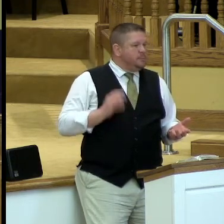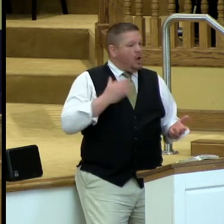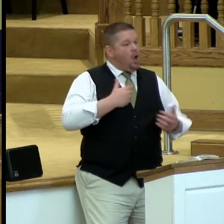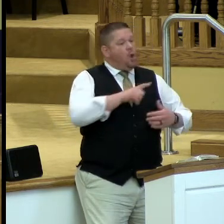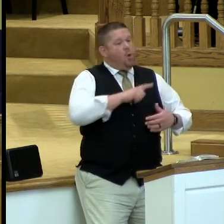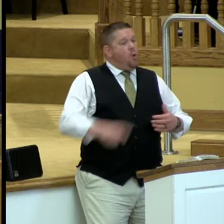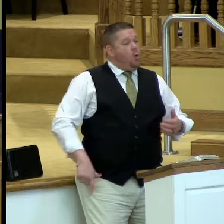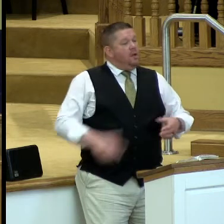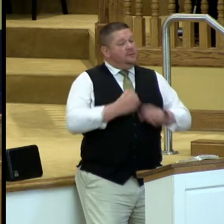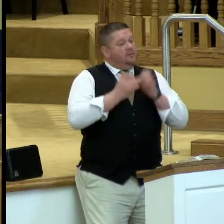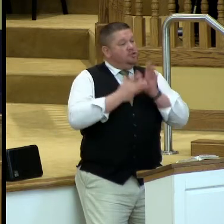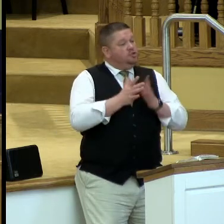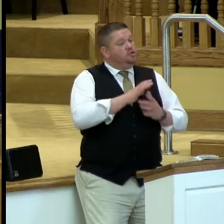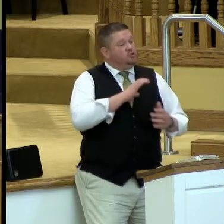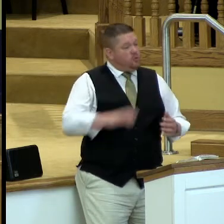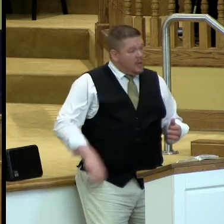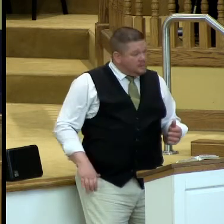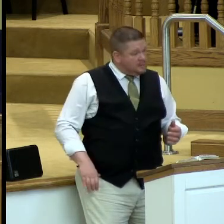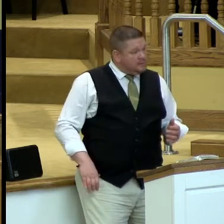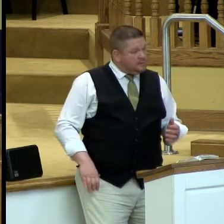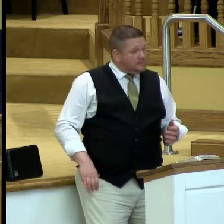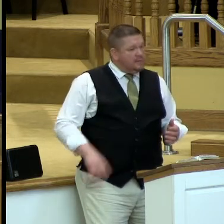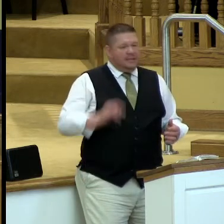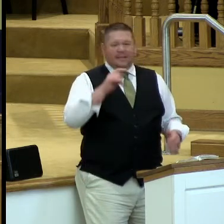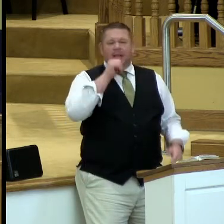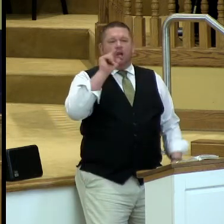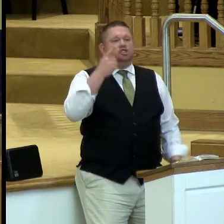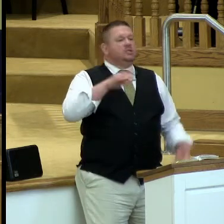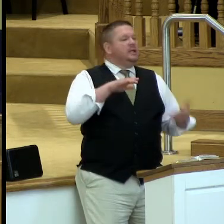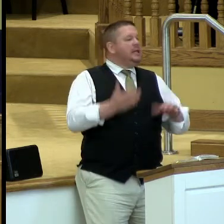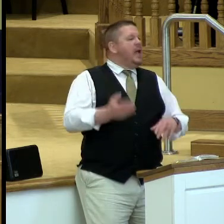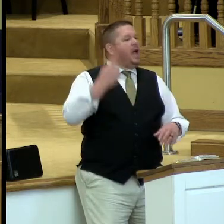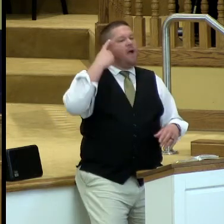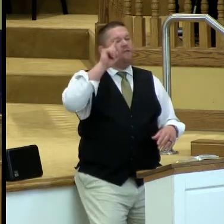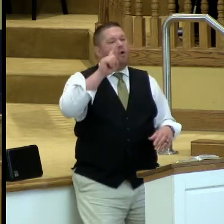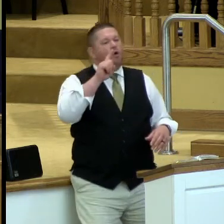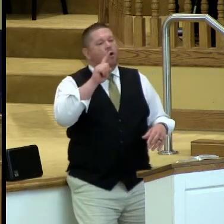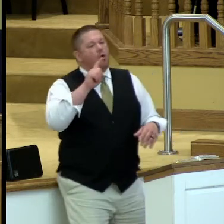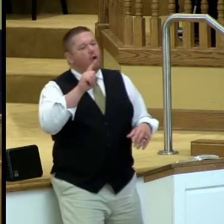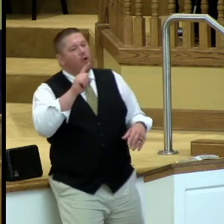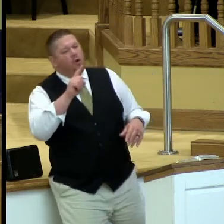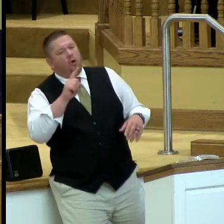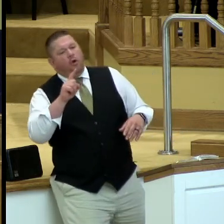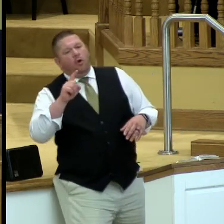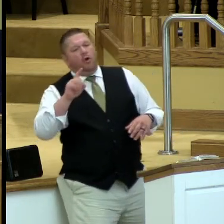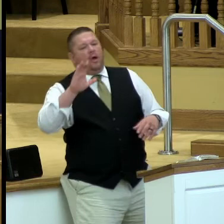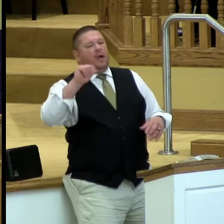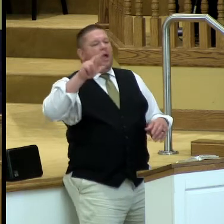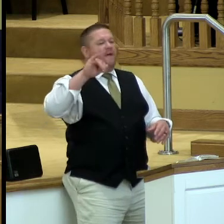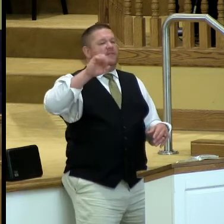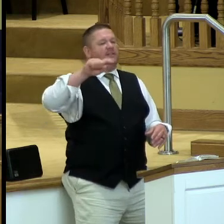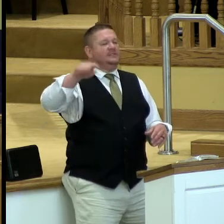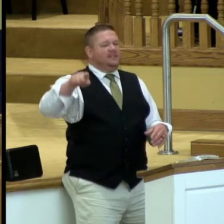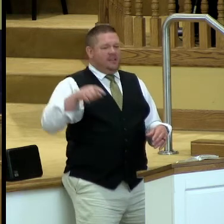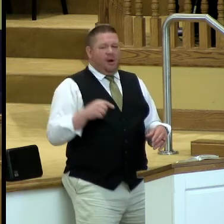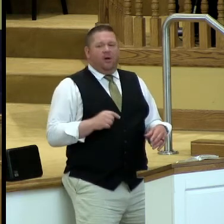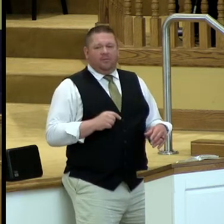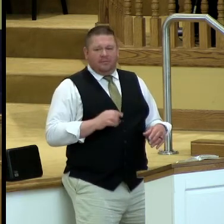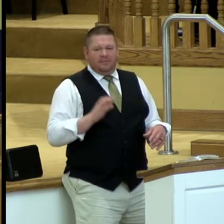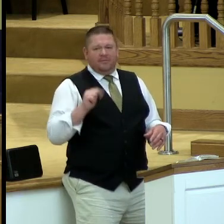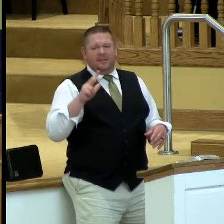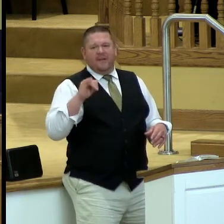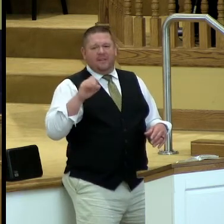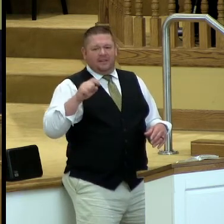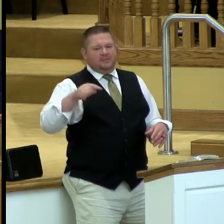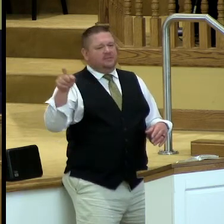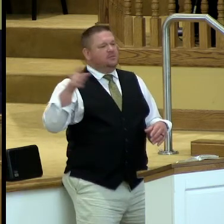Our Lord and Savior Jesus Christ didn't just die for the Calvinist few. Yeah, I said Calvinism behind